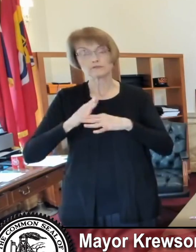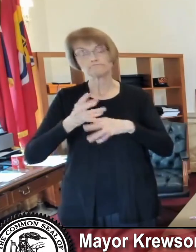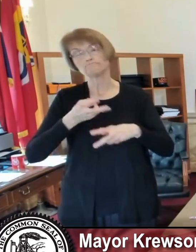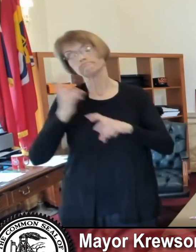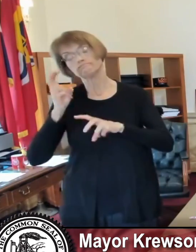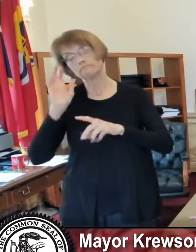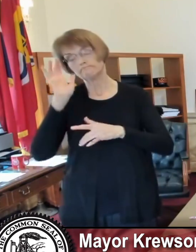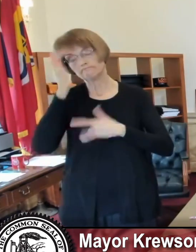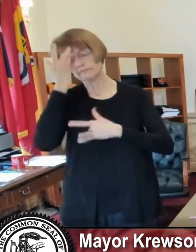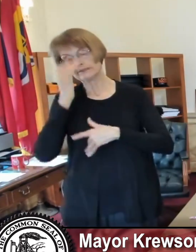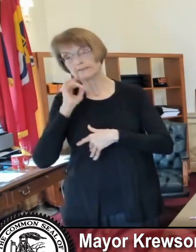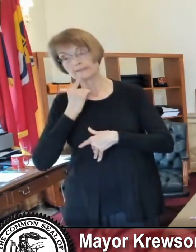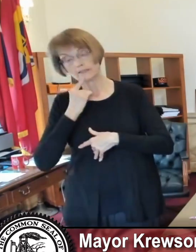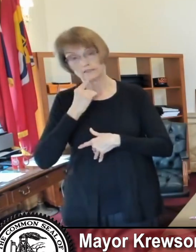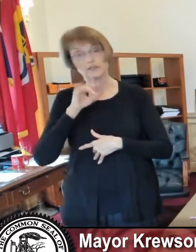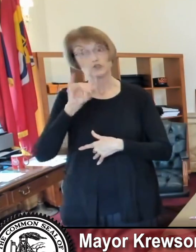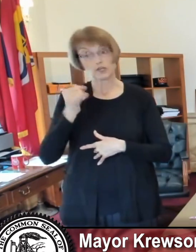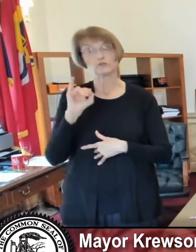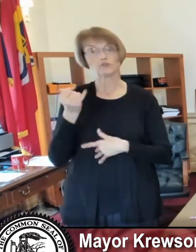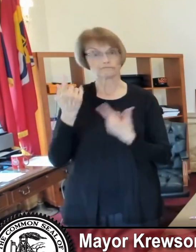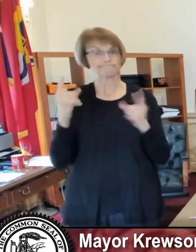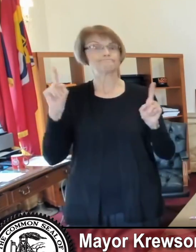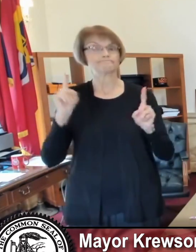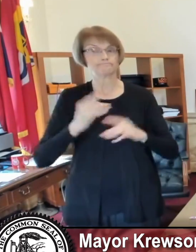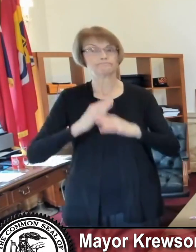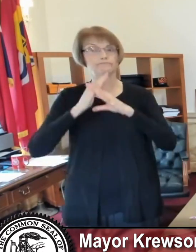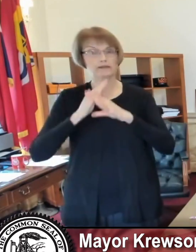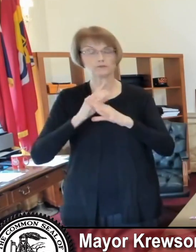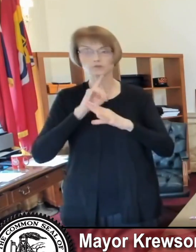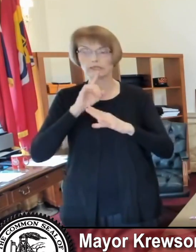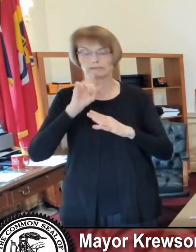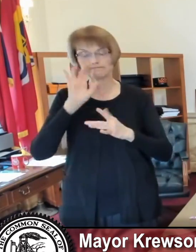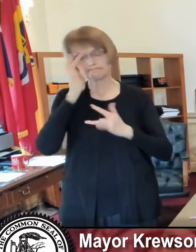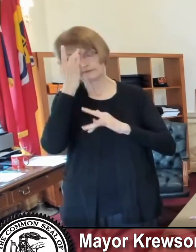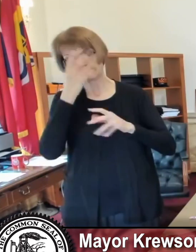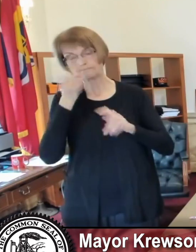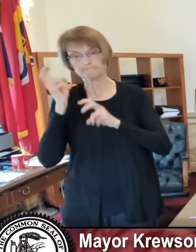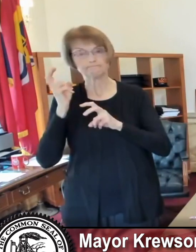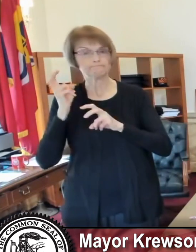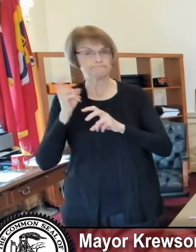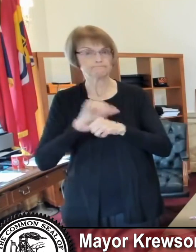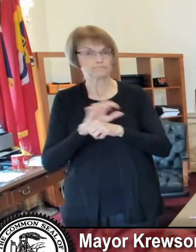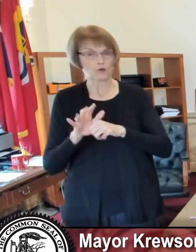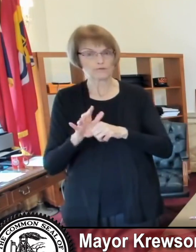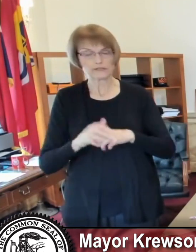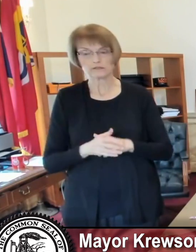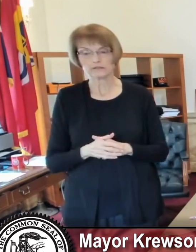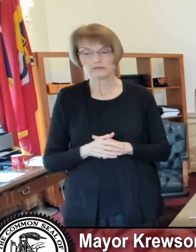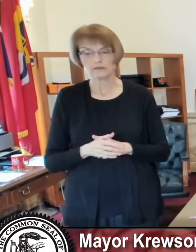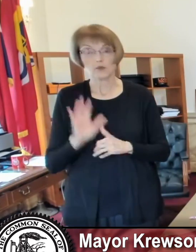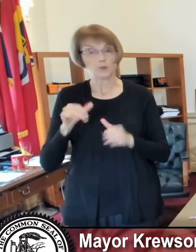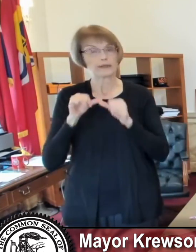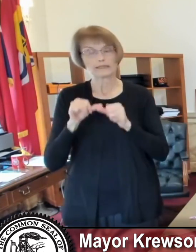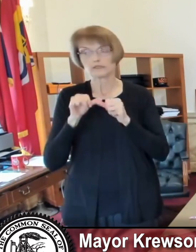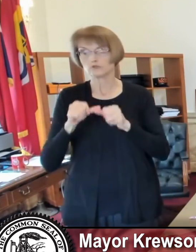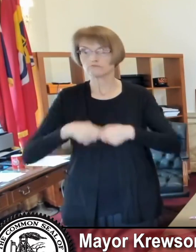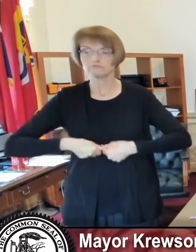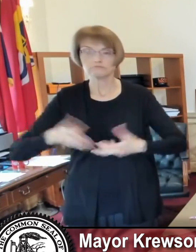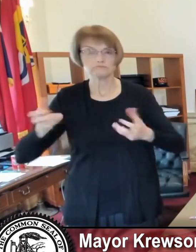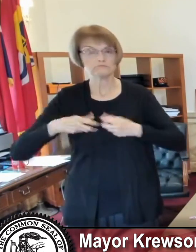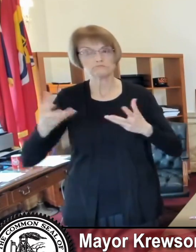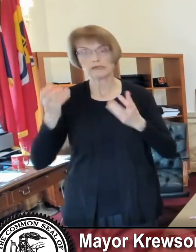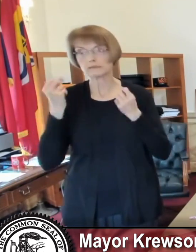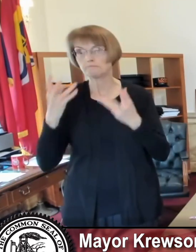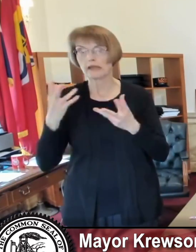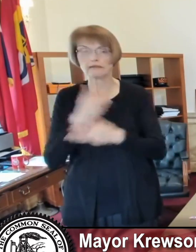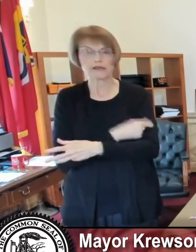proven to do that. So we're looking forward to that. We're going to continue to just administer as many vaccinations as